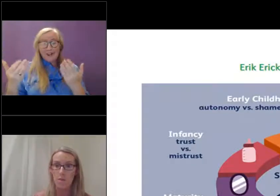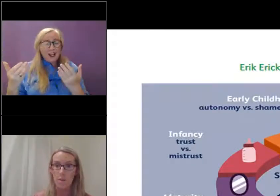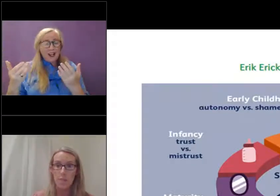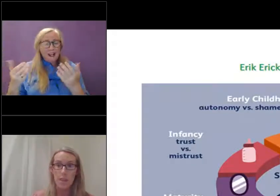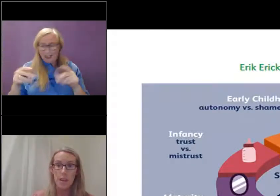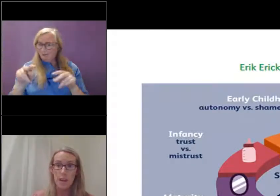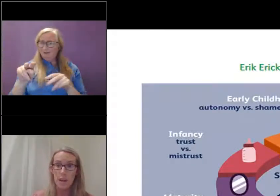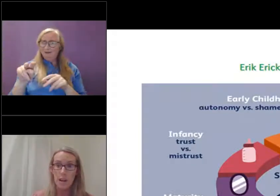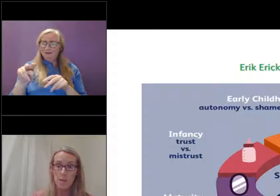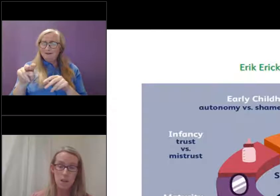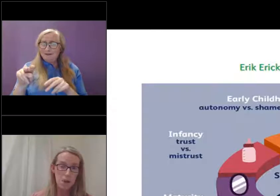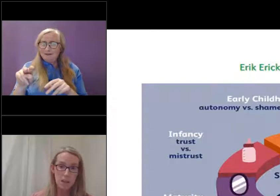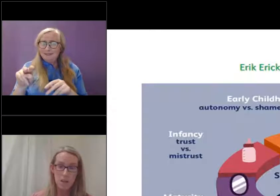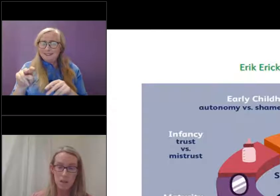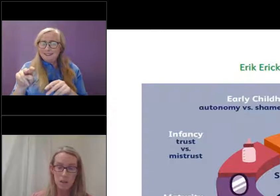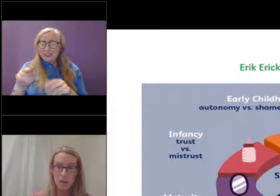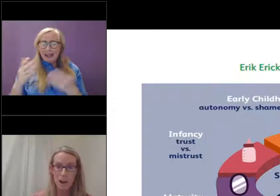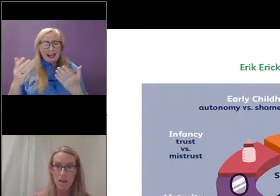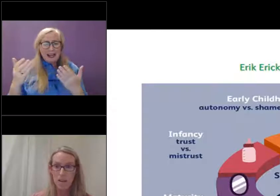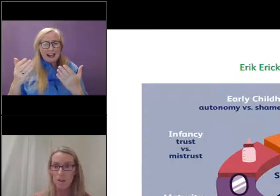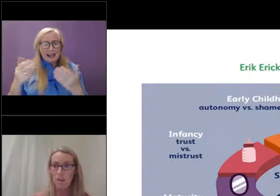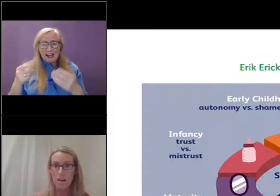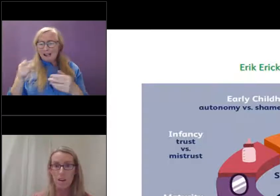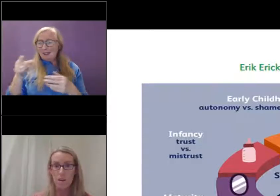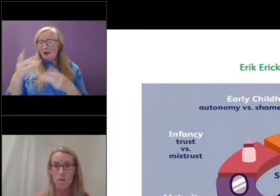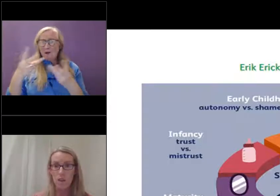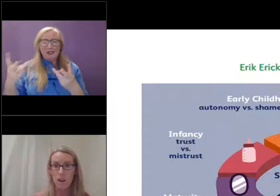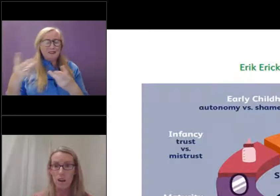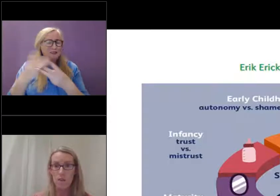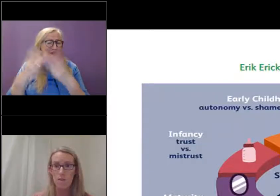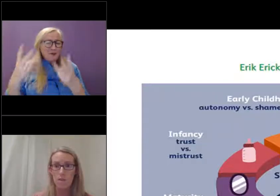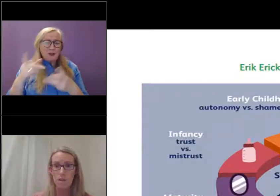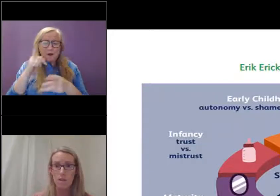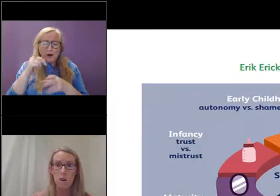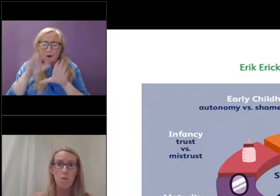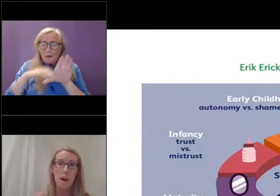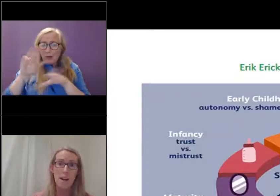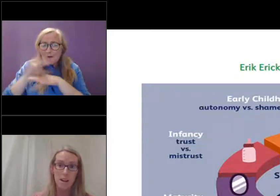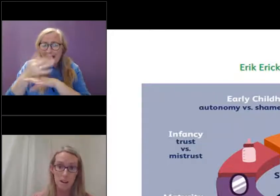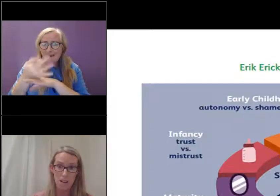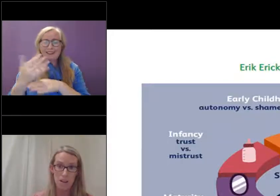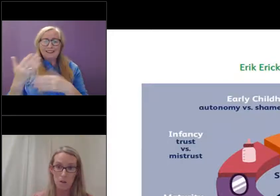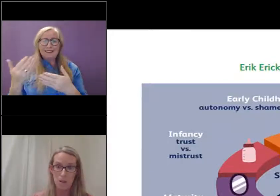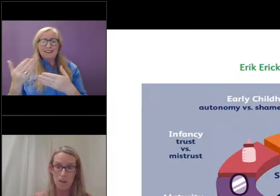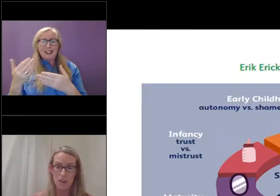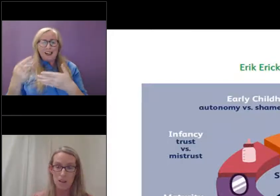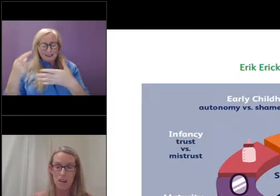of, you know, didn't want to speak to their parents, all that kind of stuff, and kind of don't